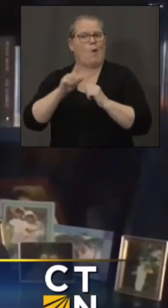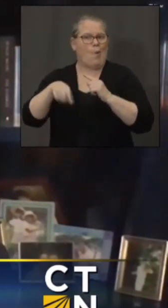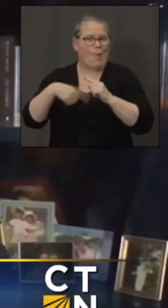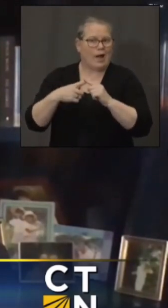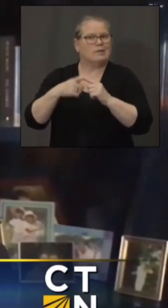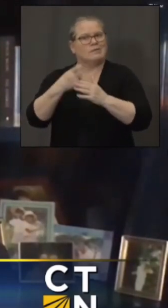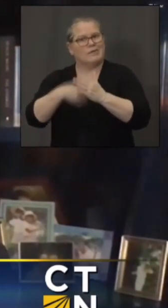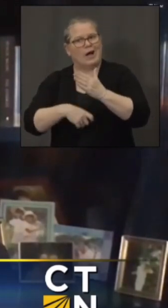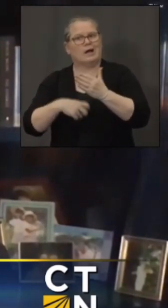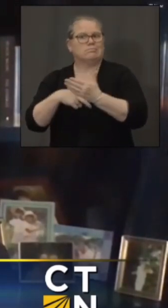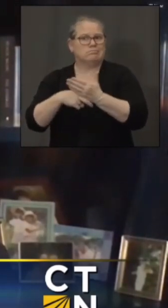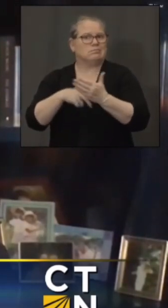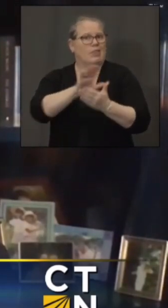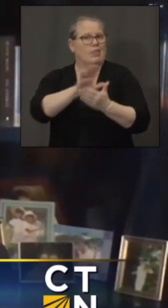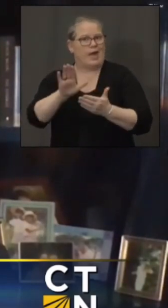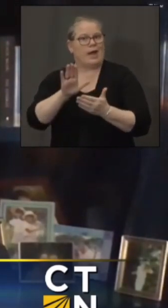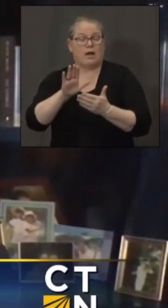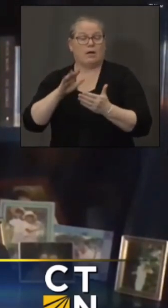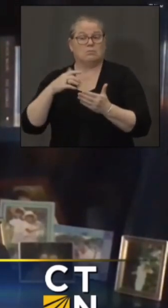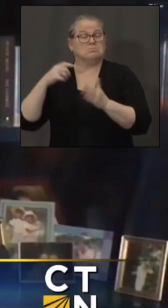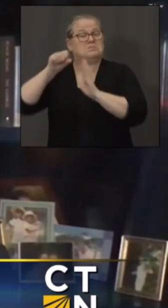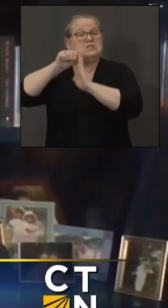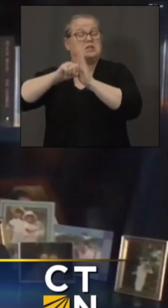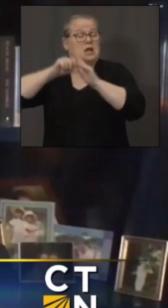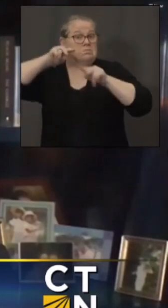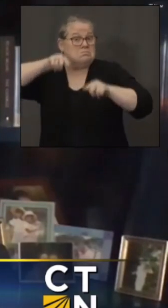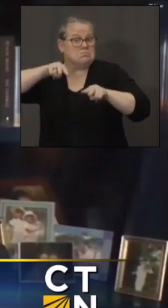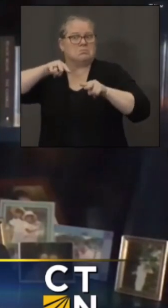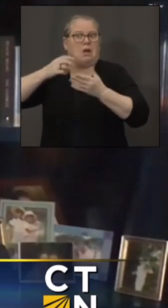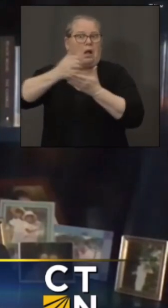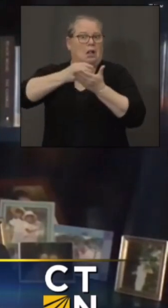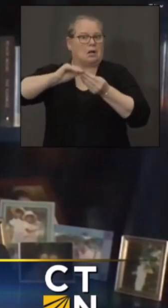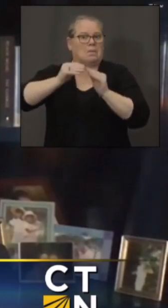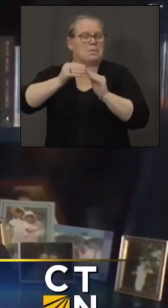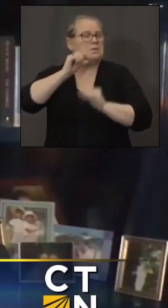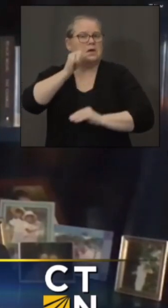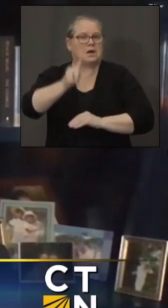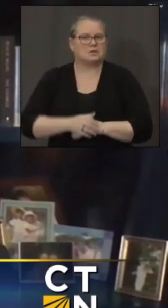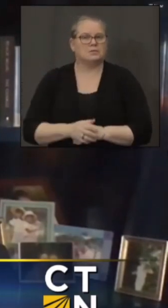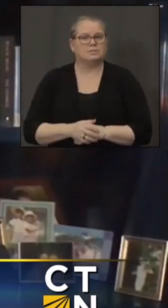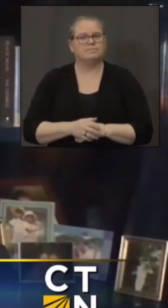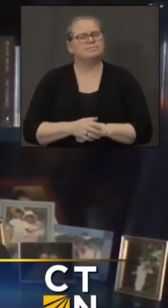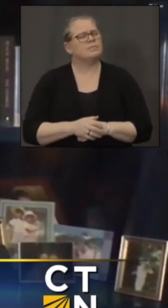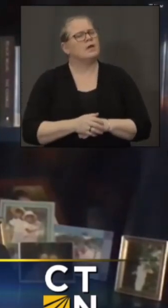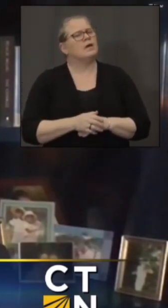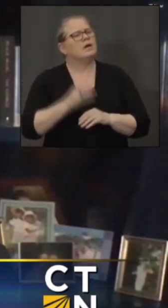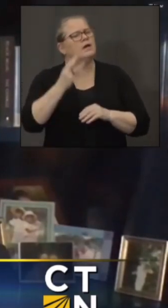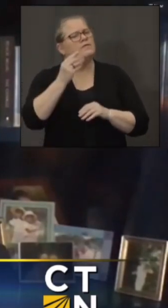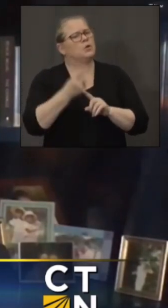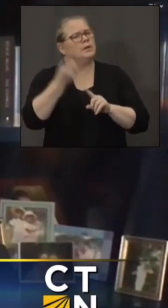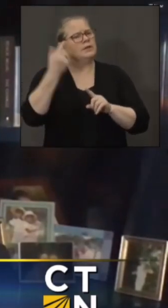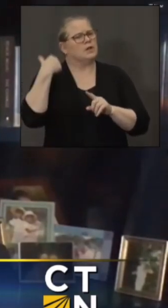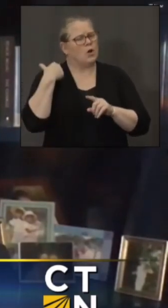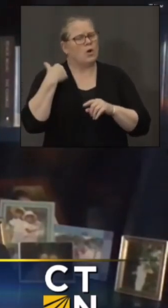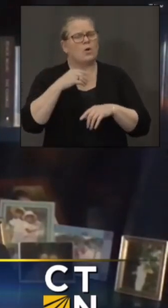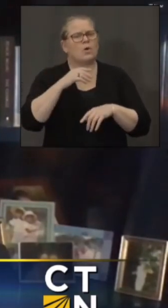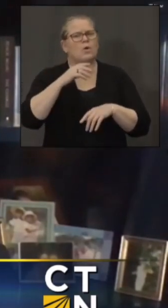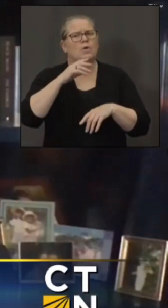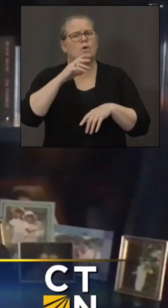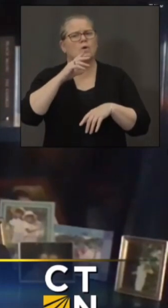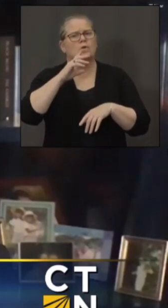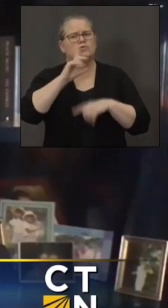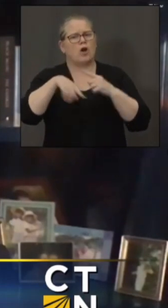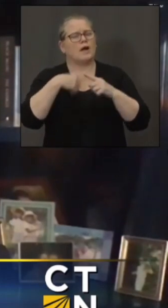minutes ago, Paul Mounds mentioned the executive order and how the Department of Public Health can help out local